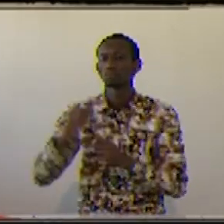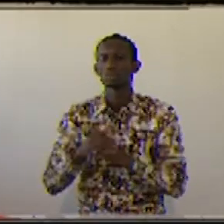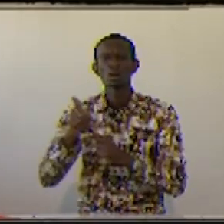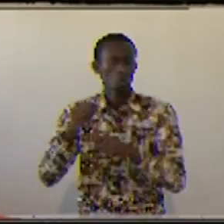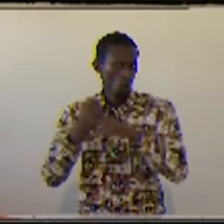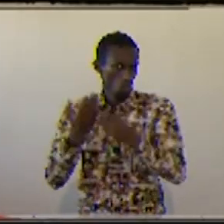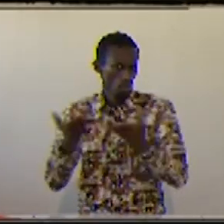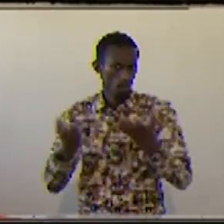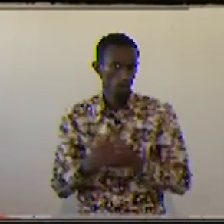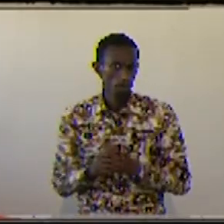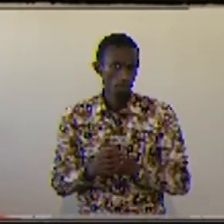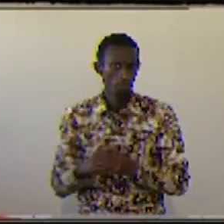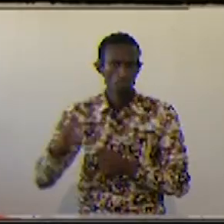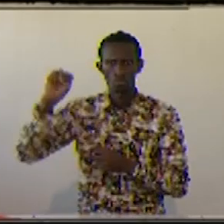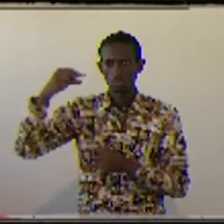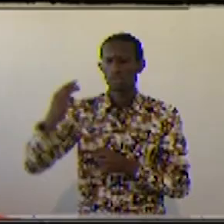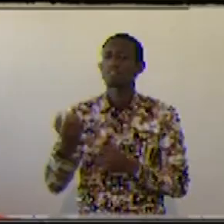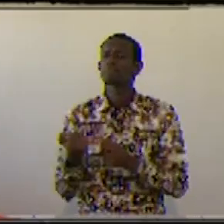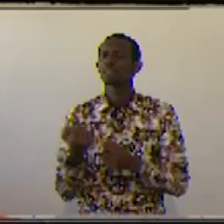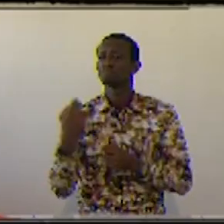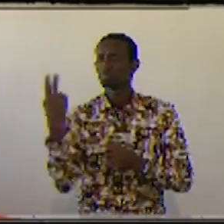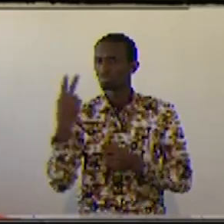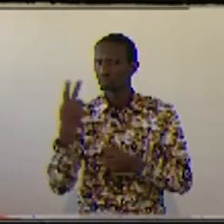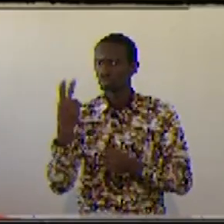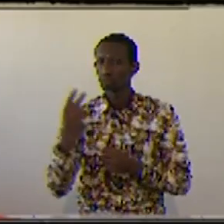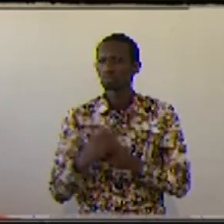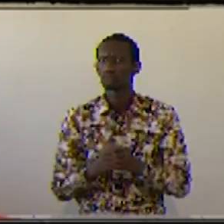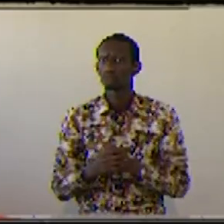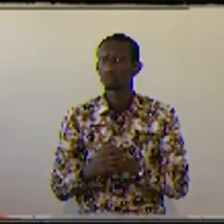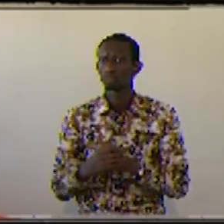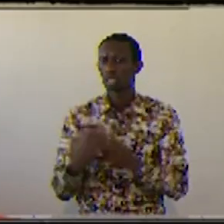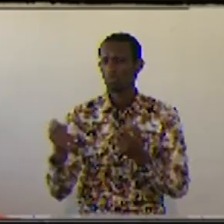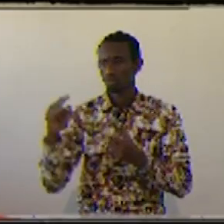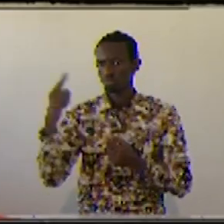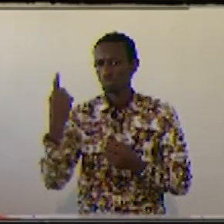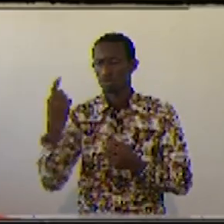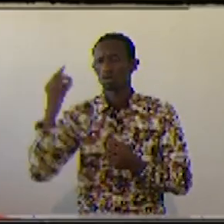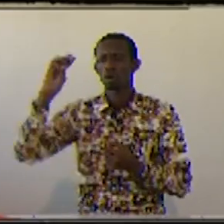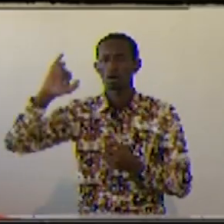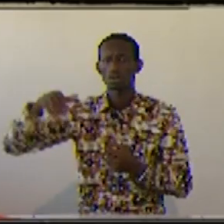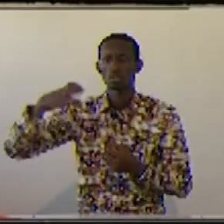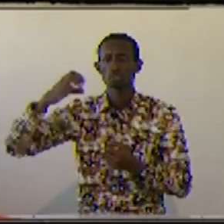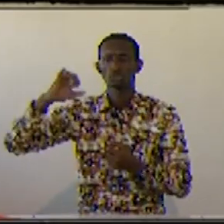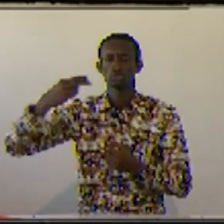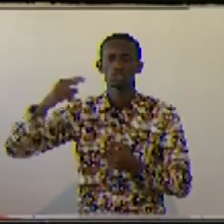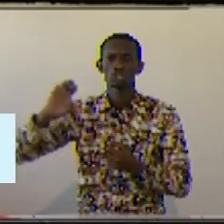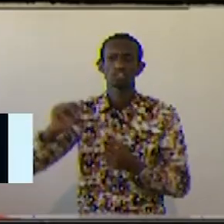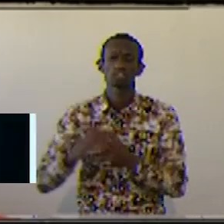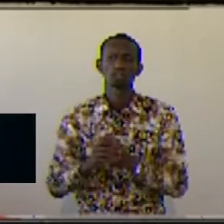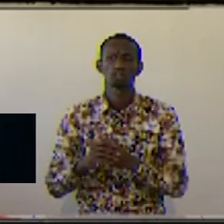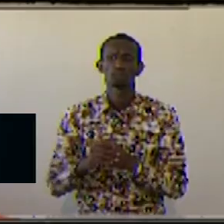written? Magnesium has 2 as the charge, and the nitrate ion has 1,